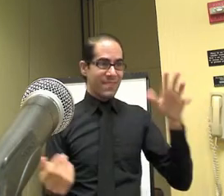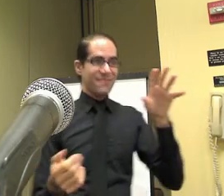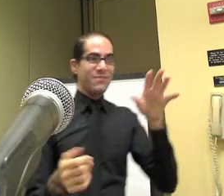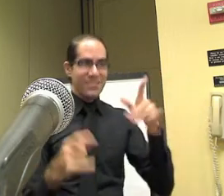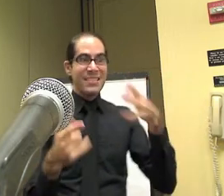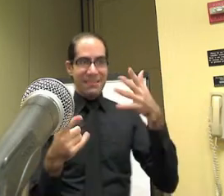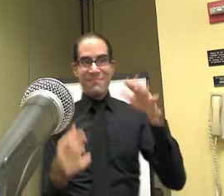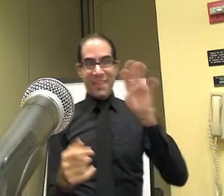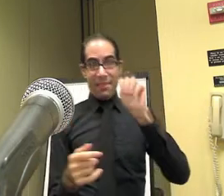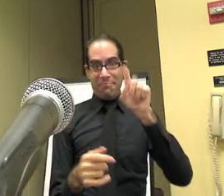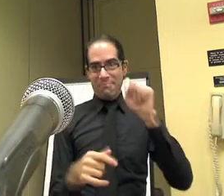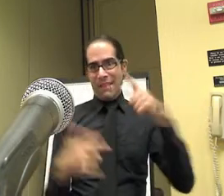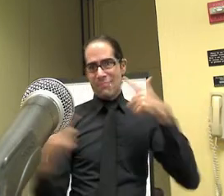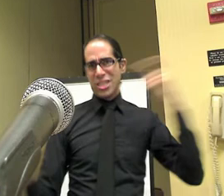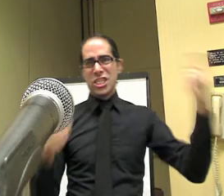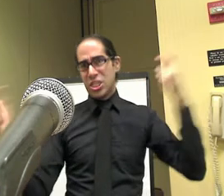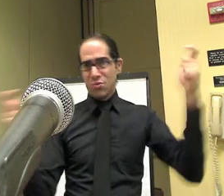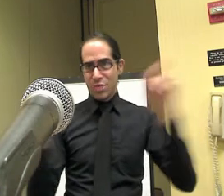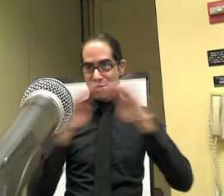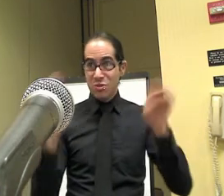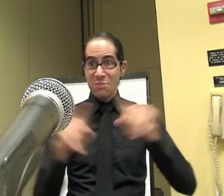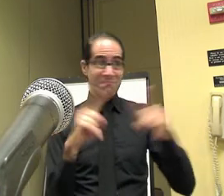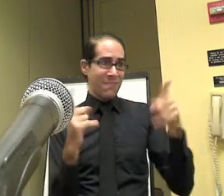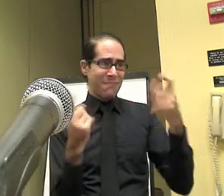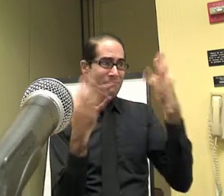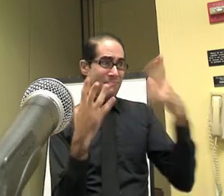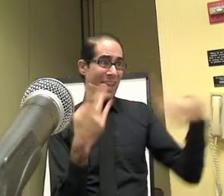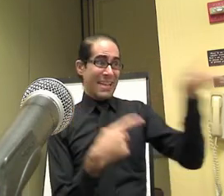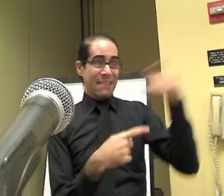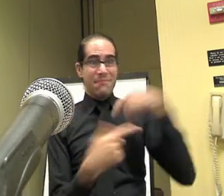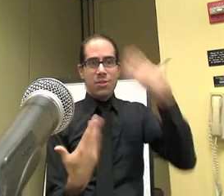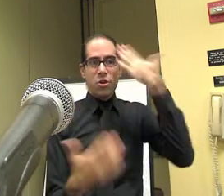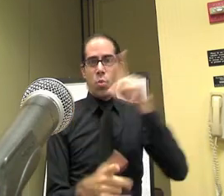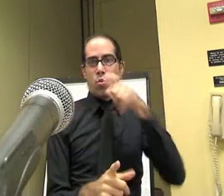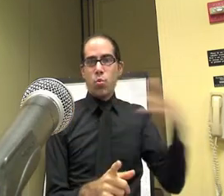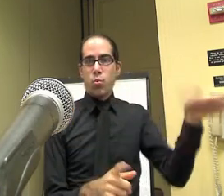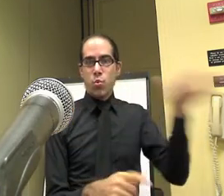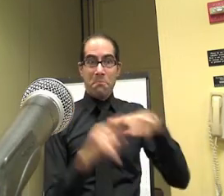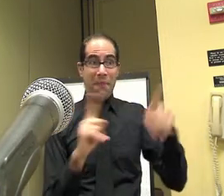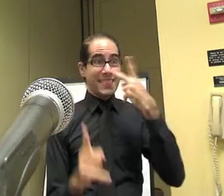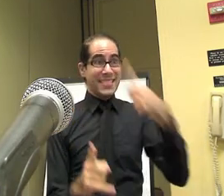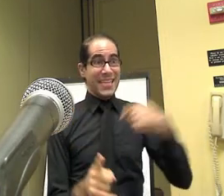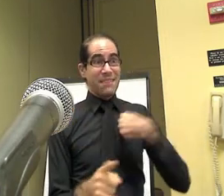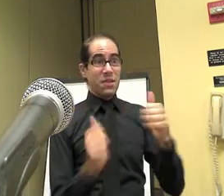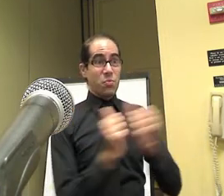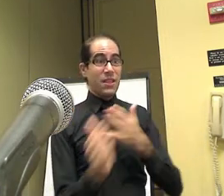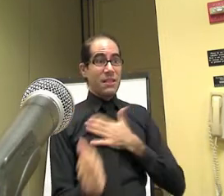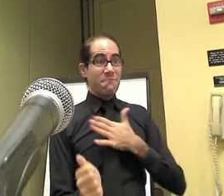in the bigger museums, a hearing docent is just really many of them